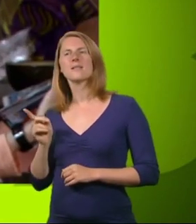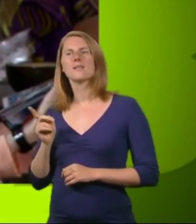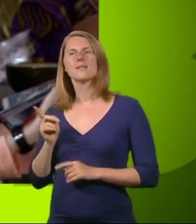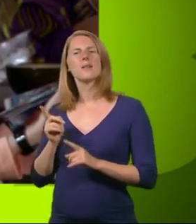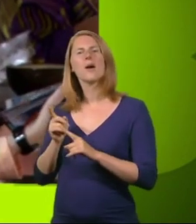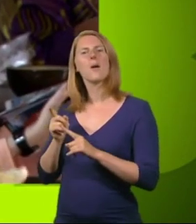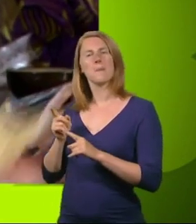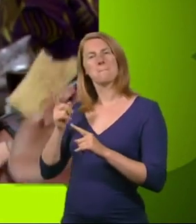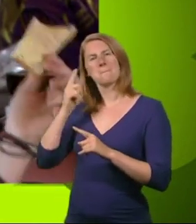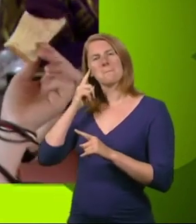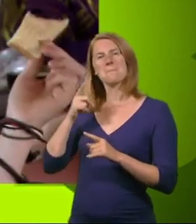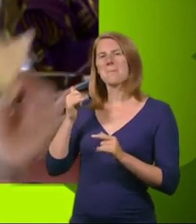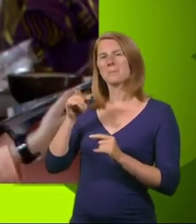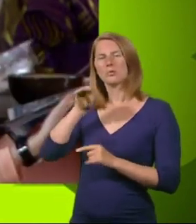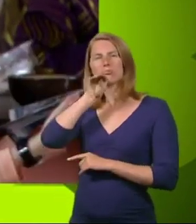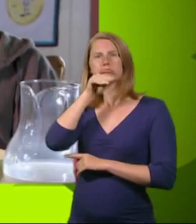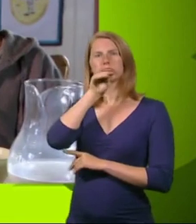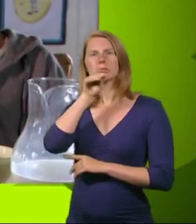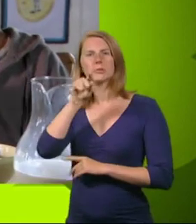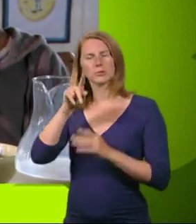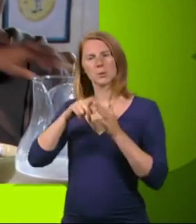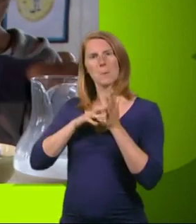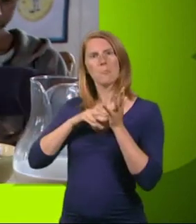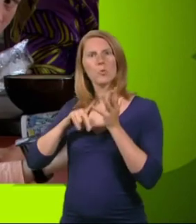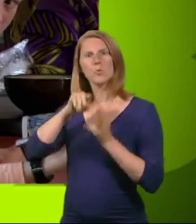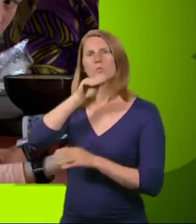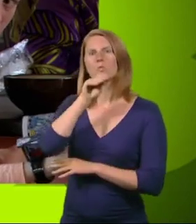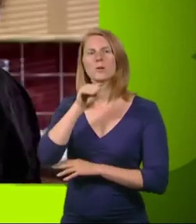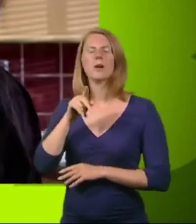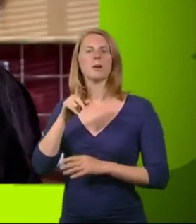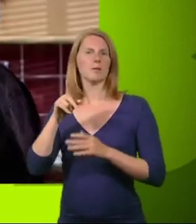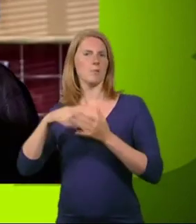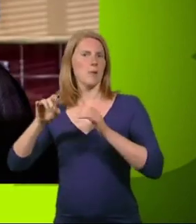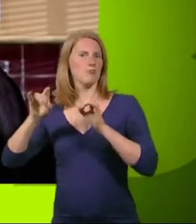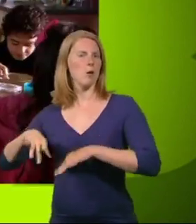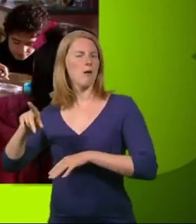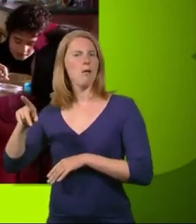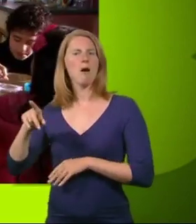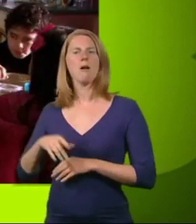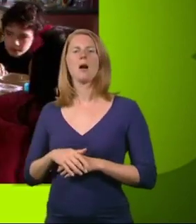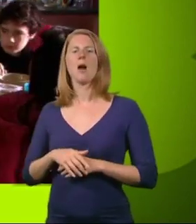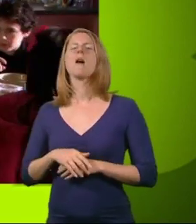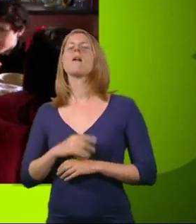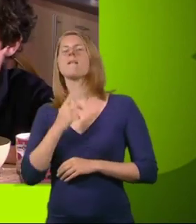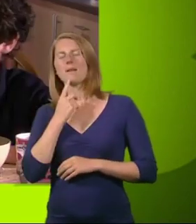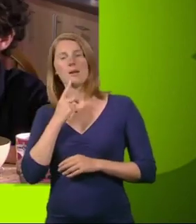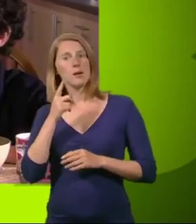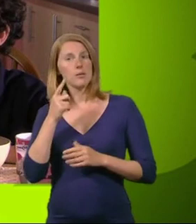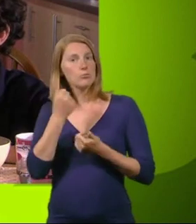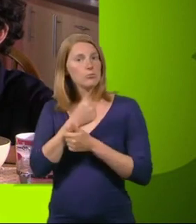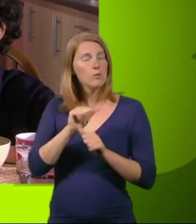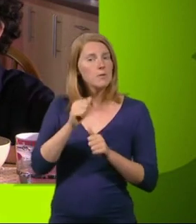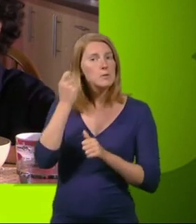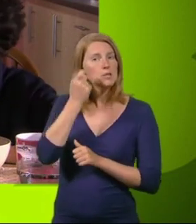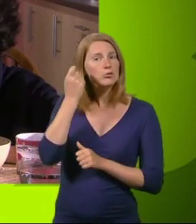Yeah, but he might be used to the emu ones. Emus are from Australia? Duh. Solve a mystery yet, Gus? Your names